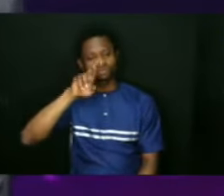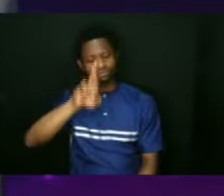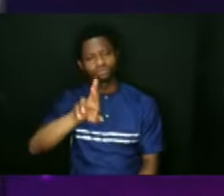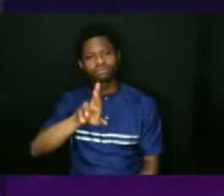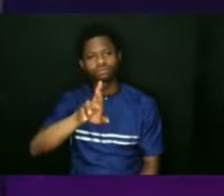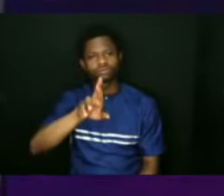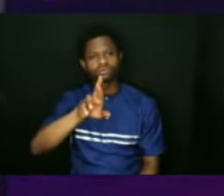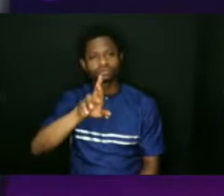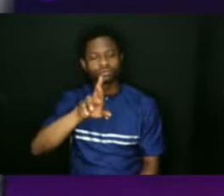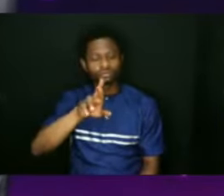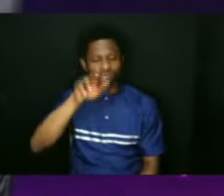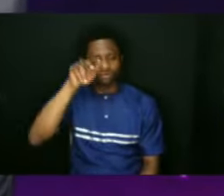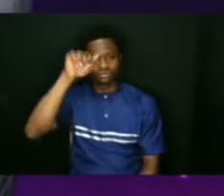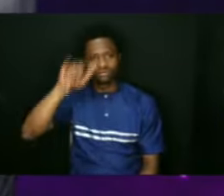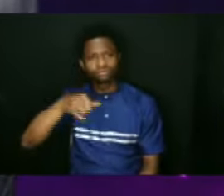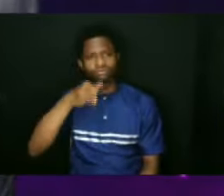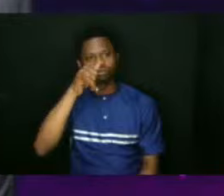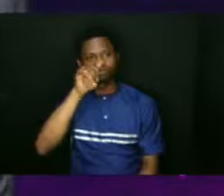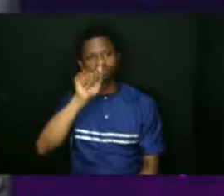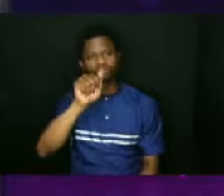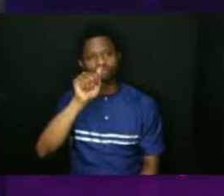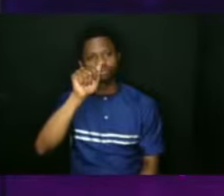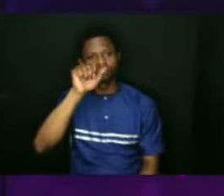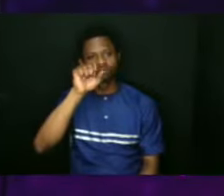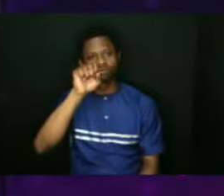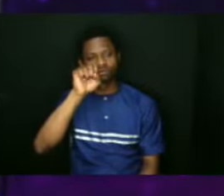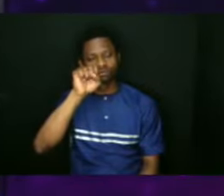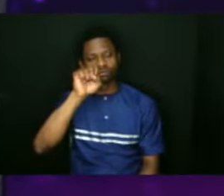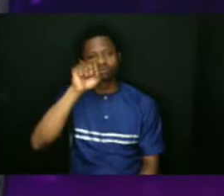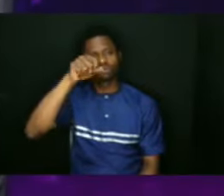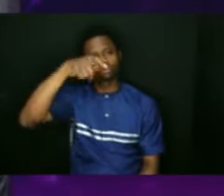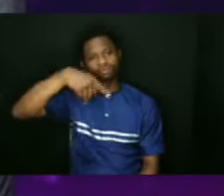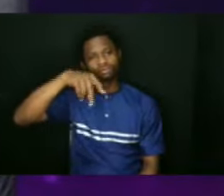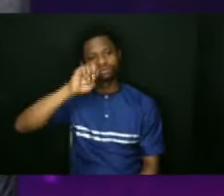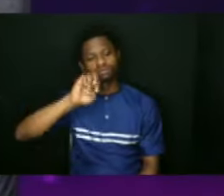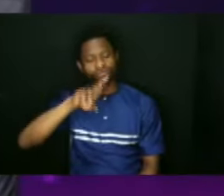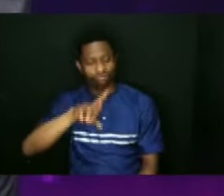In fact, jasper, one word can be used to describe jasper.